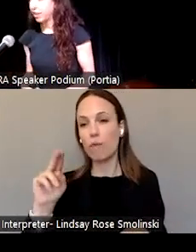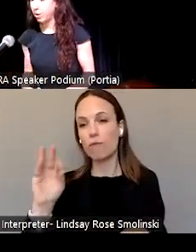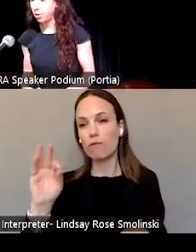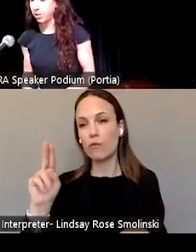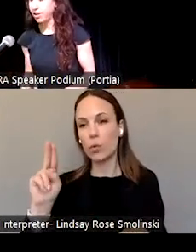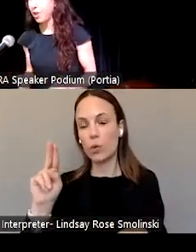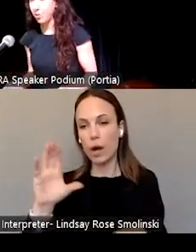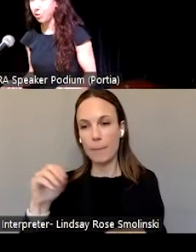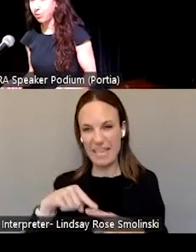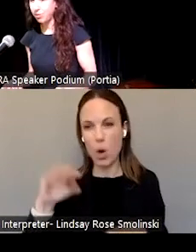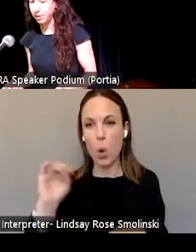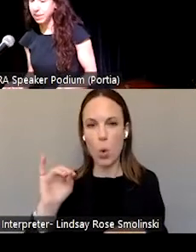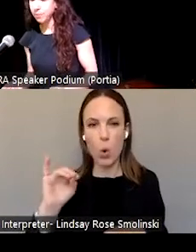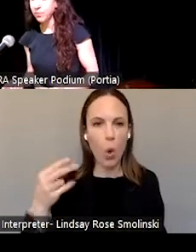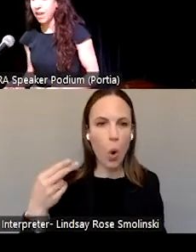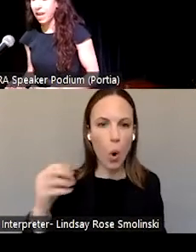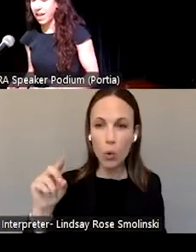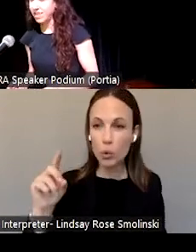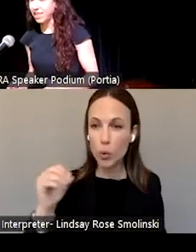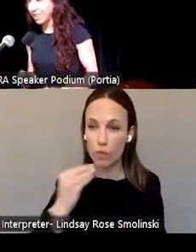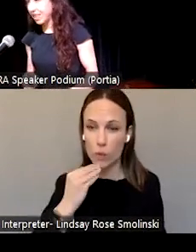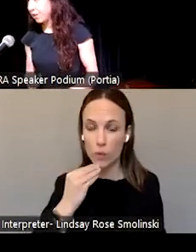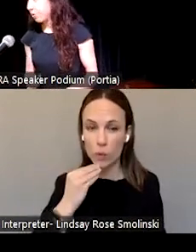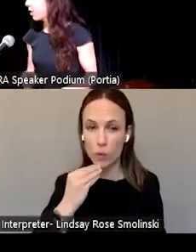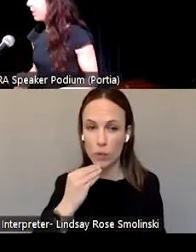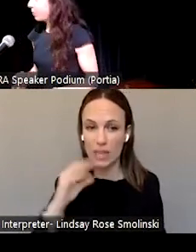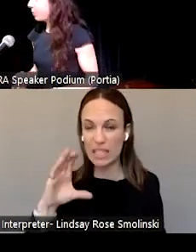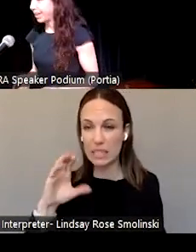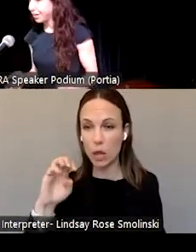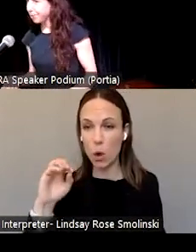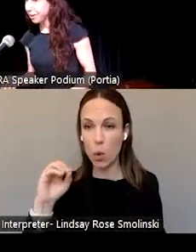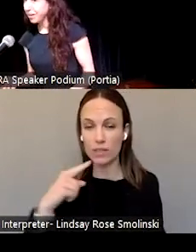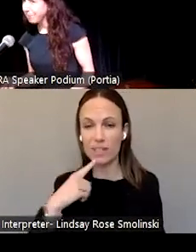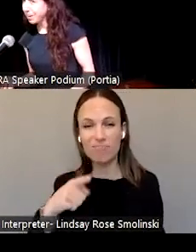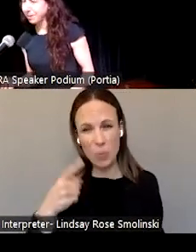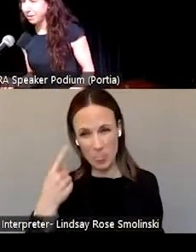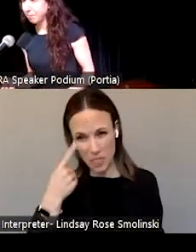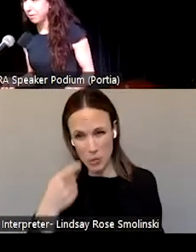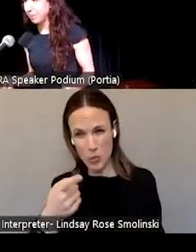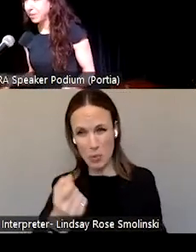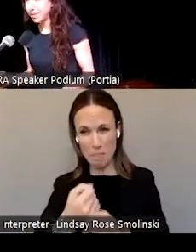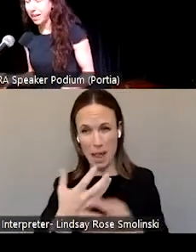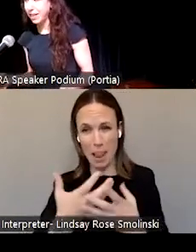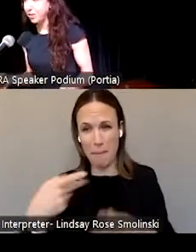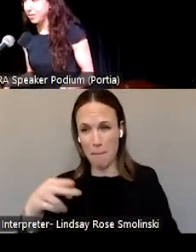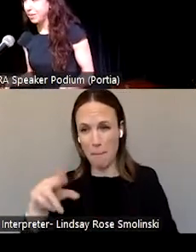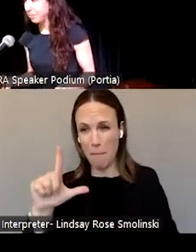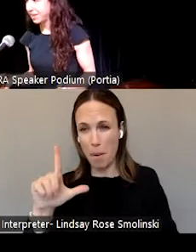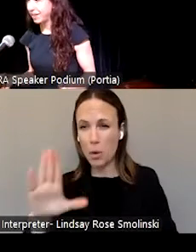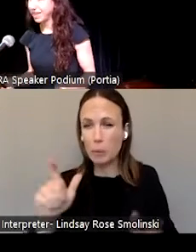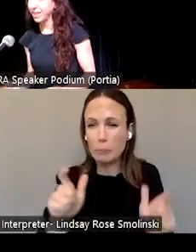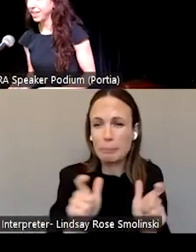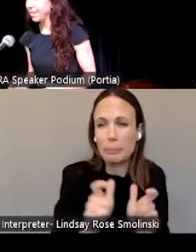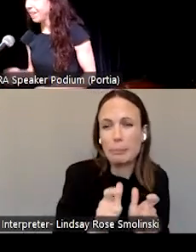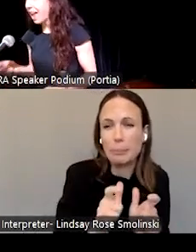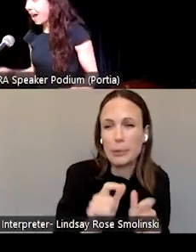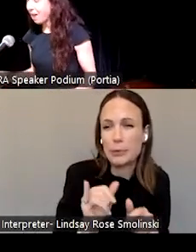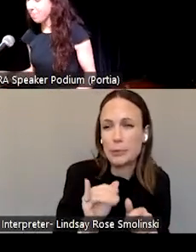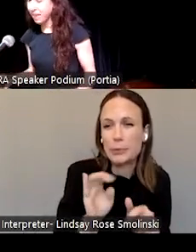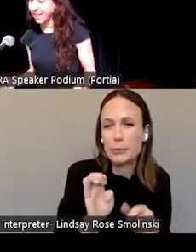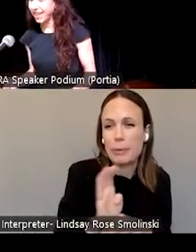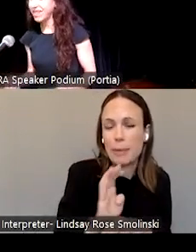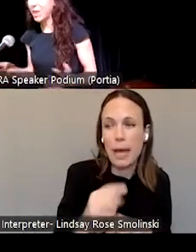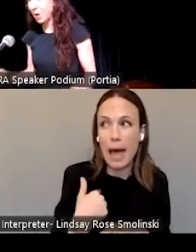based here in Oakland, Cotto Foods. And the CEO there, Min, was like, "You think you make a lot of pulp in your tiny juicing business? You know,